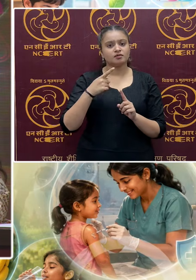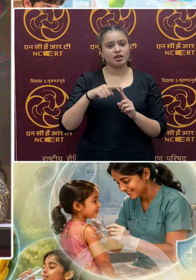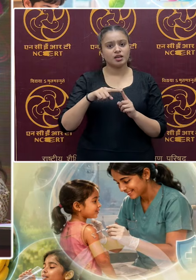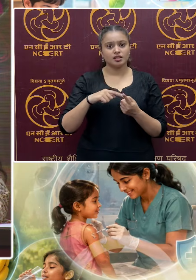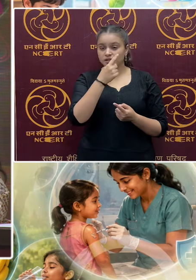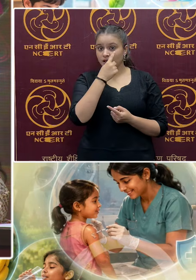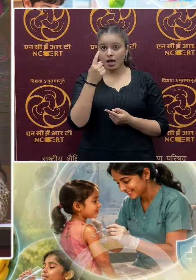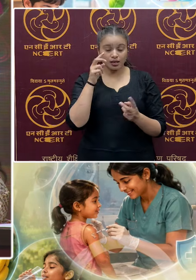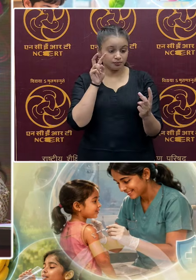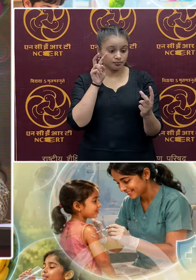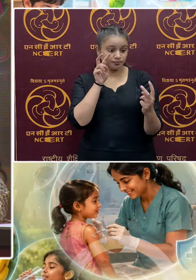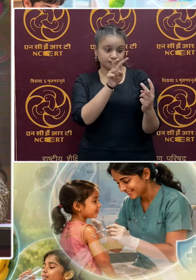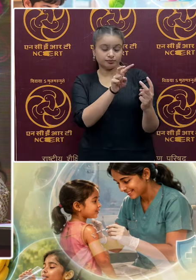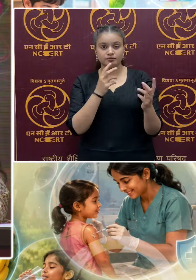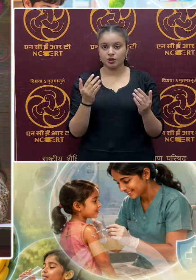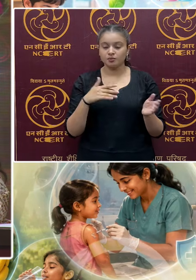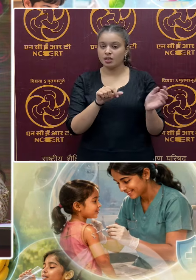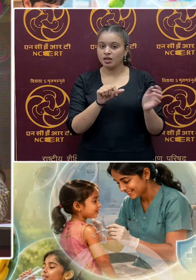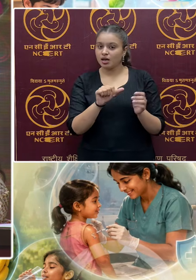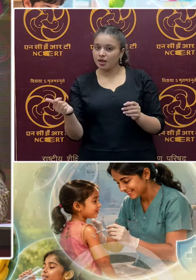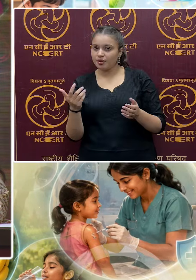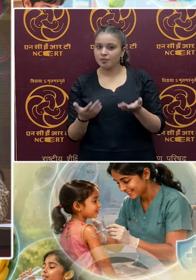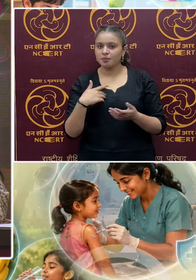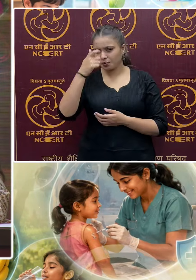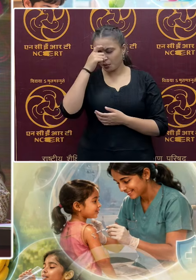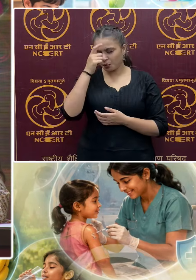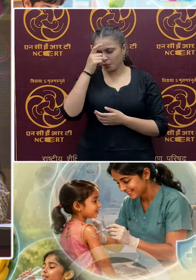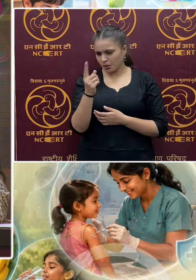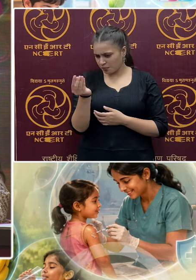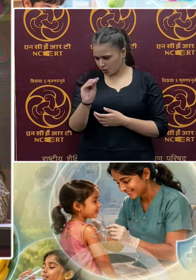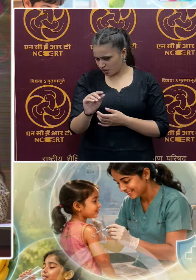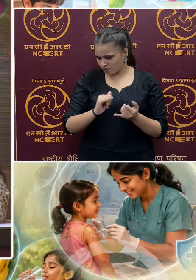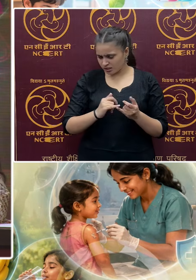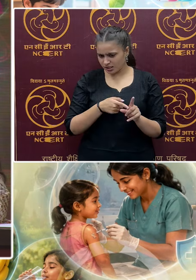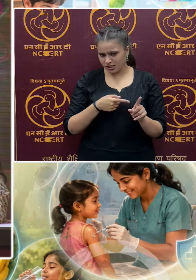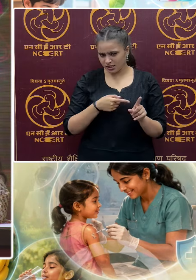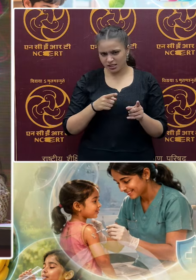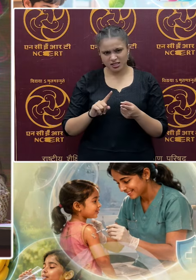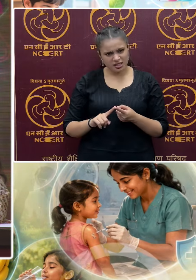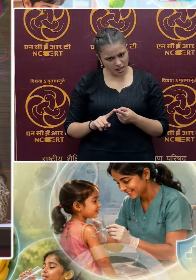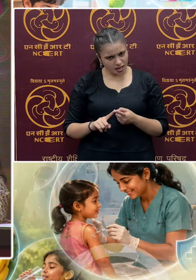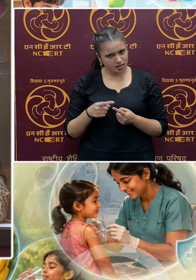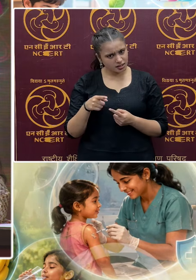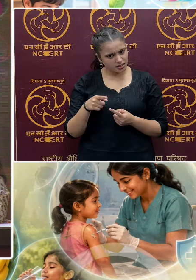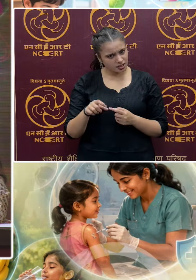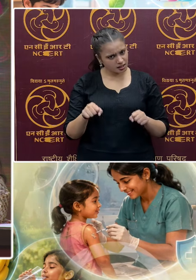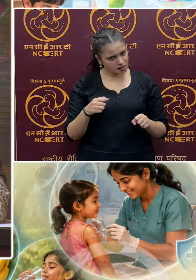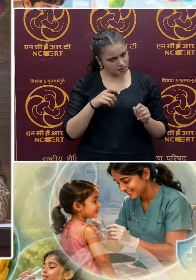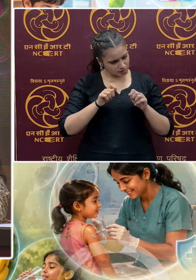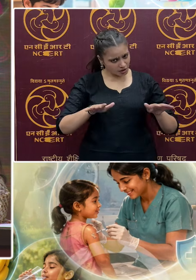contact. There's another problem called stye. So is it also